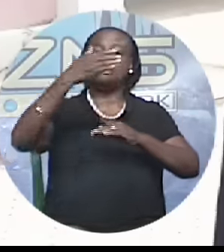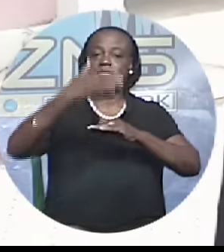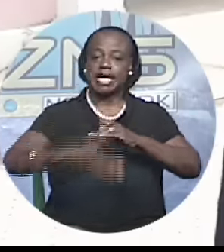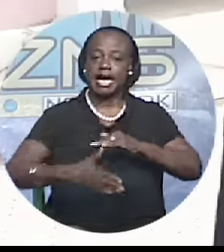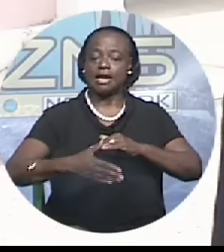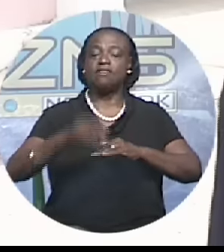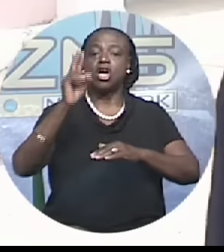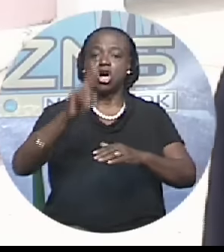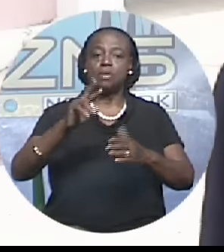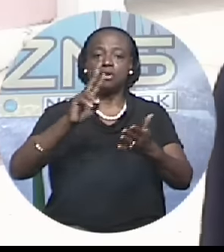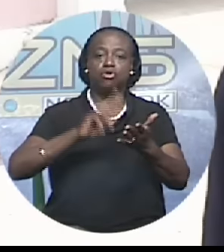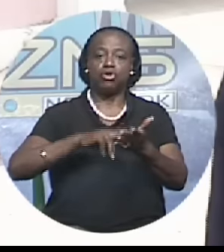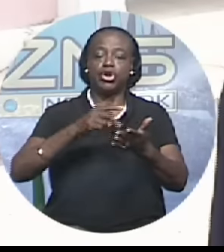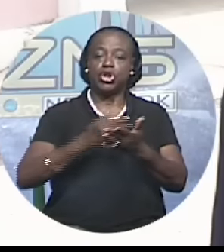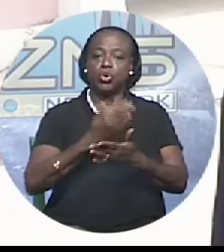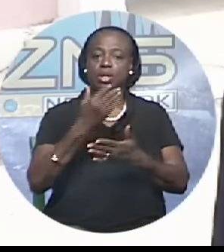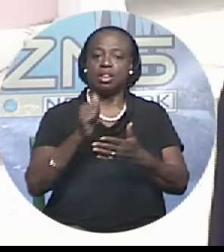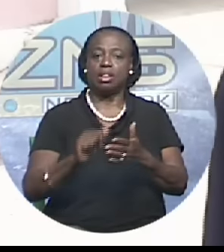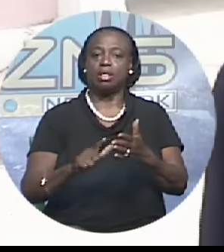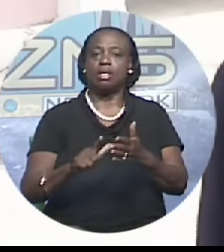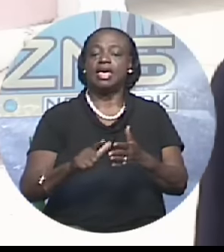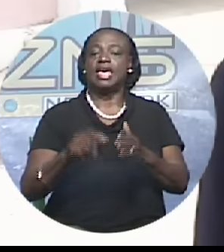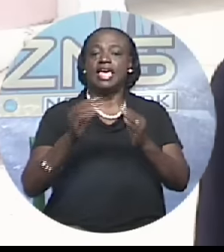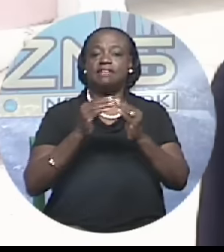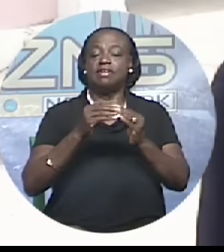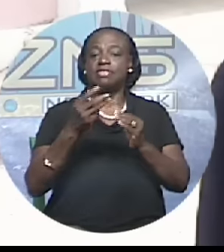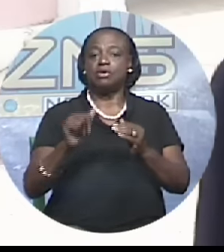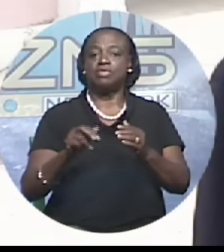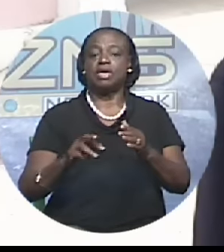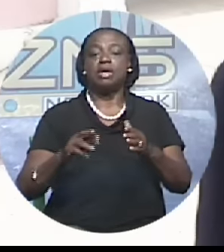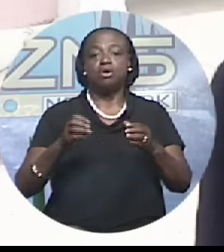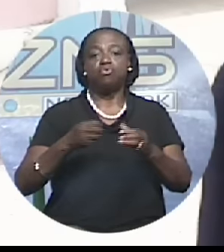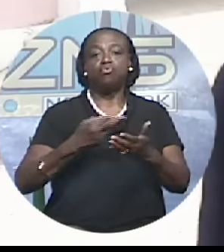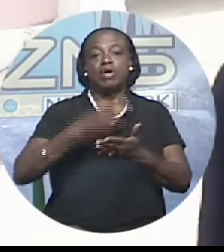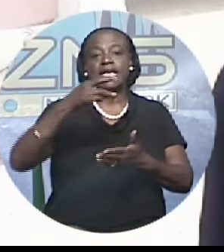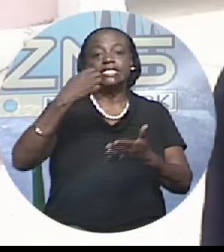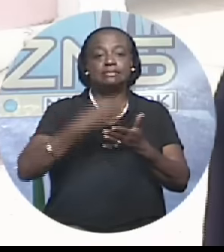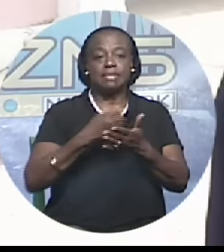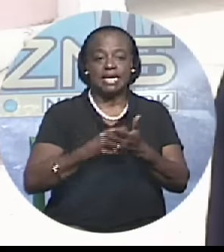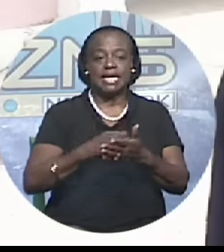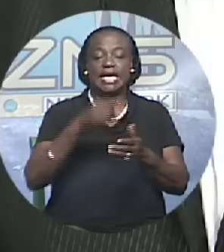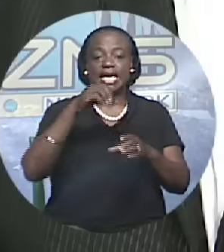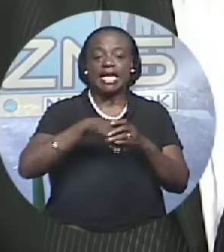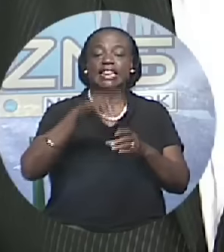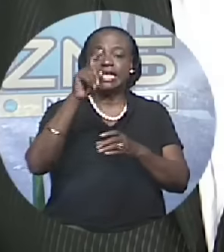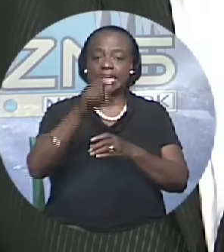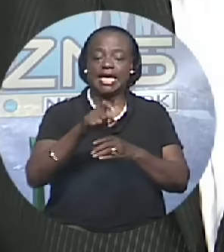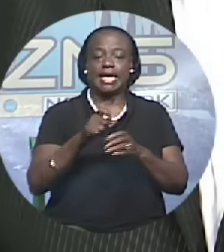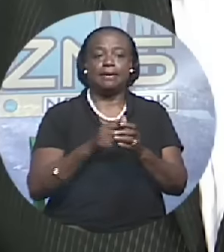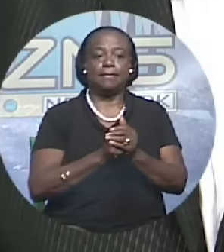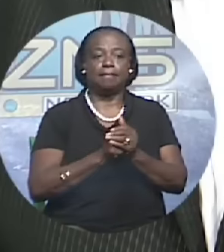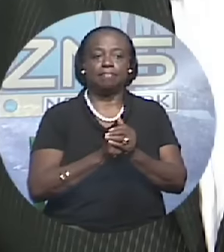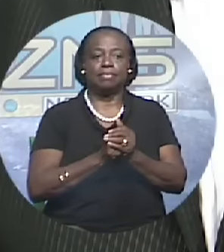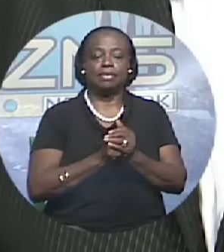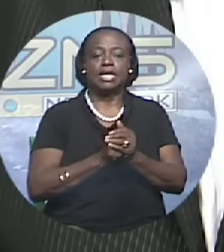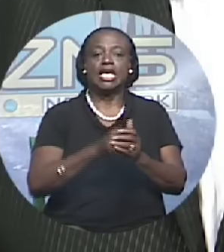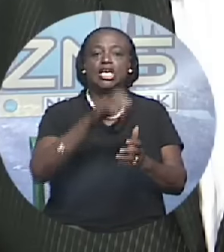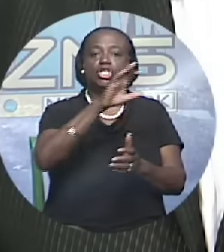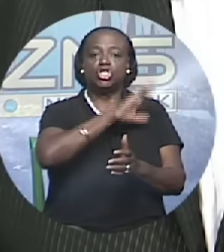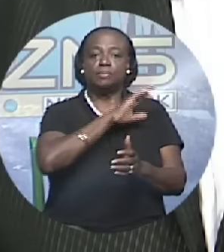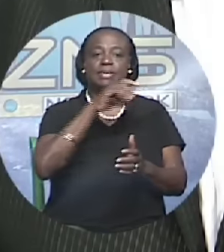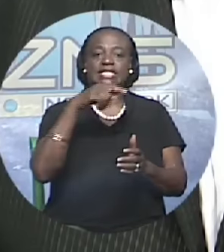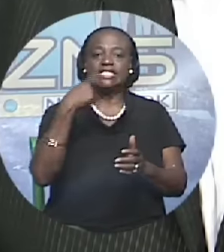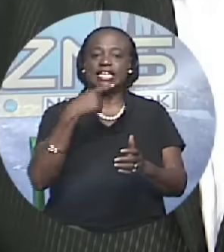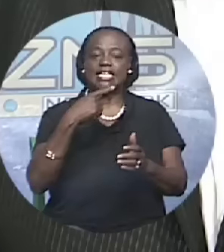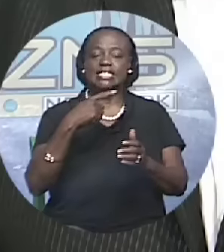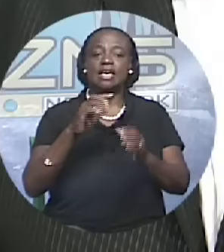renewal, even though they raise funds in the name of the Urban Renewal Foundation. Chipman said the committee also discovered